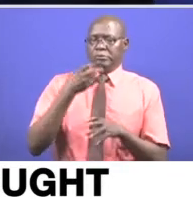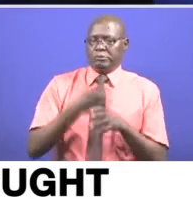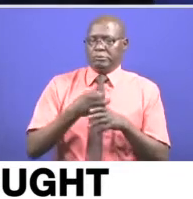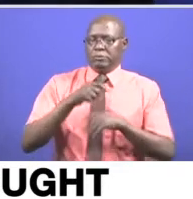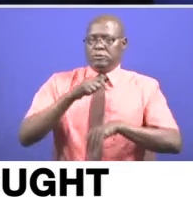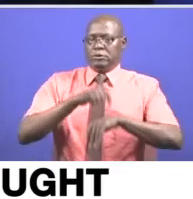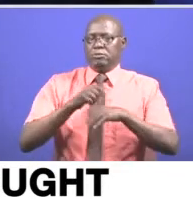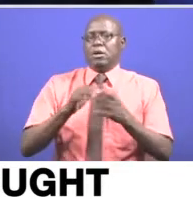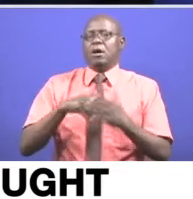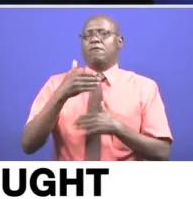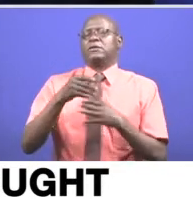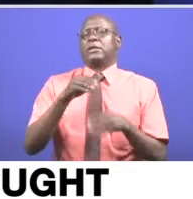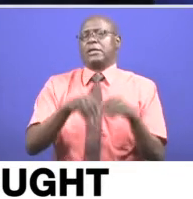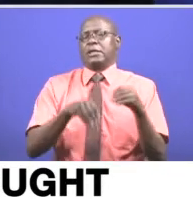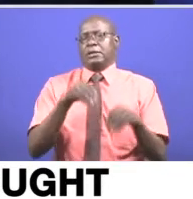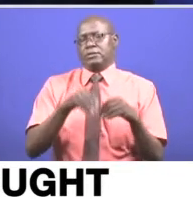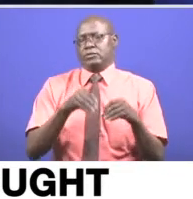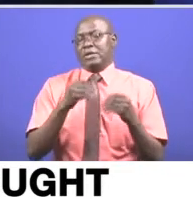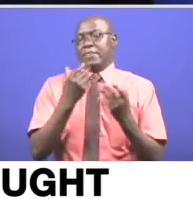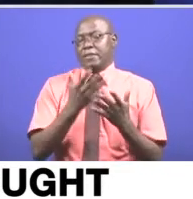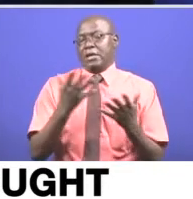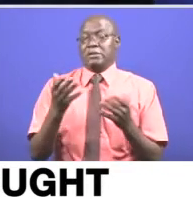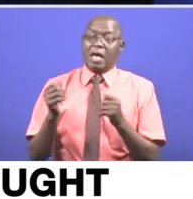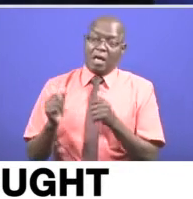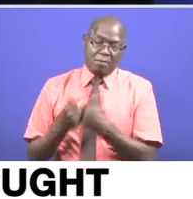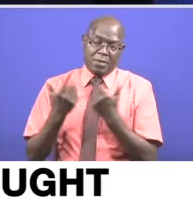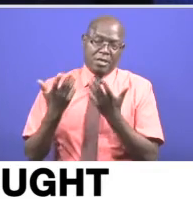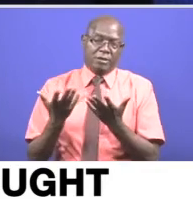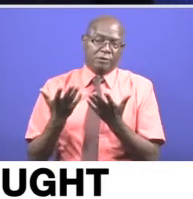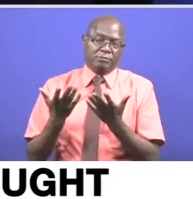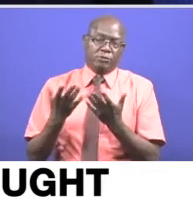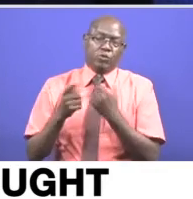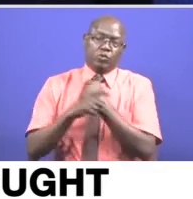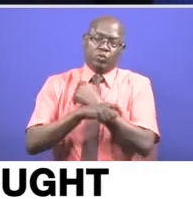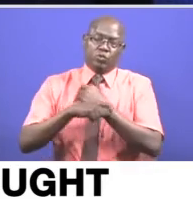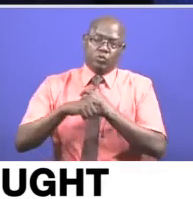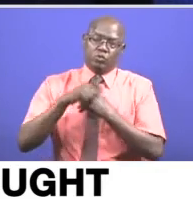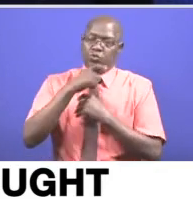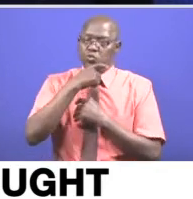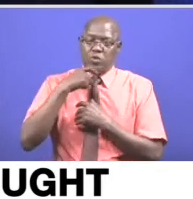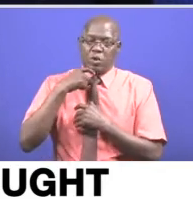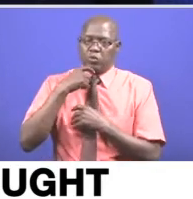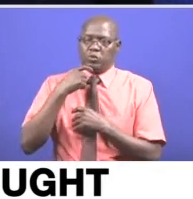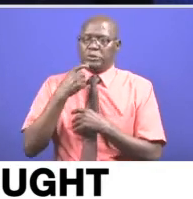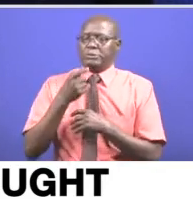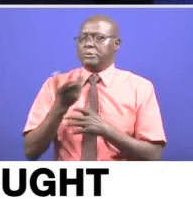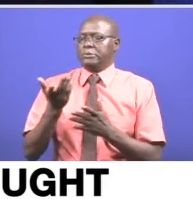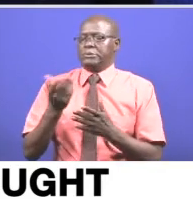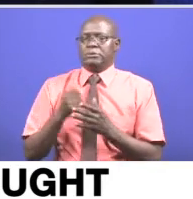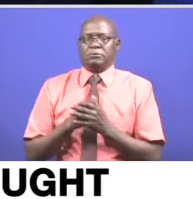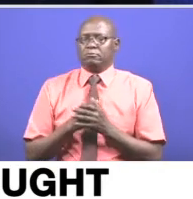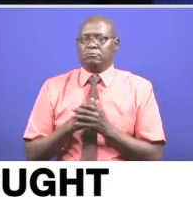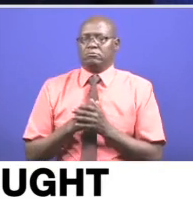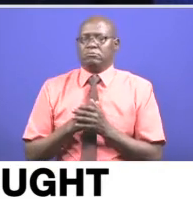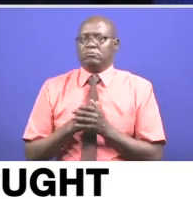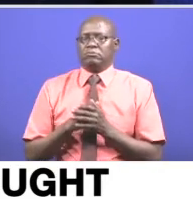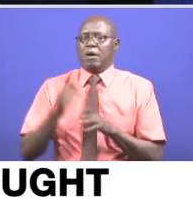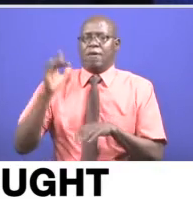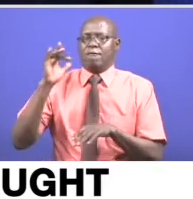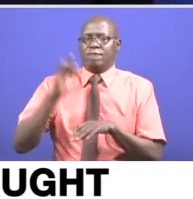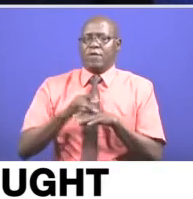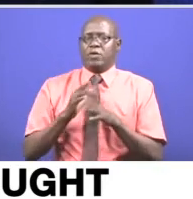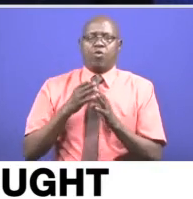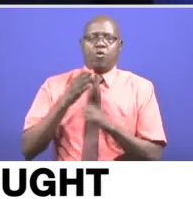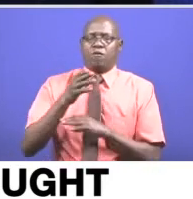the election, and things are happening. Drought has hit over 20 counties right now are in the brink